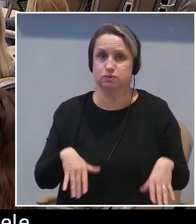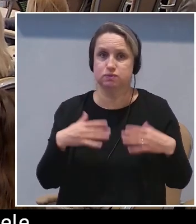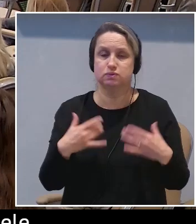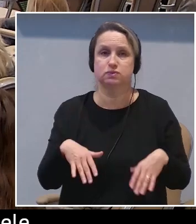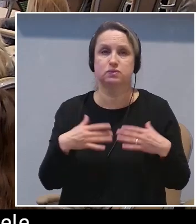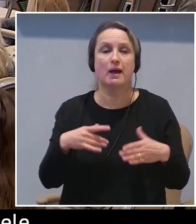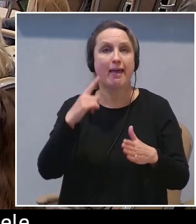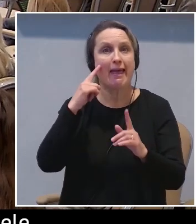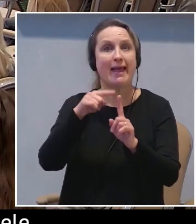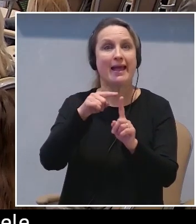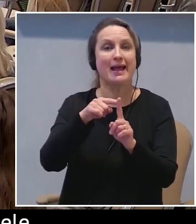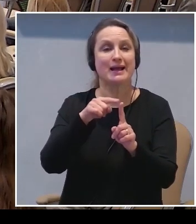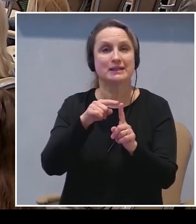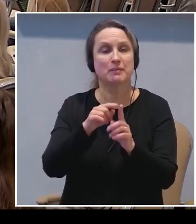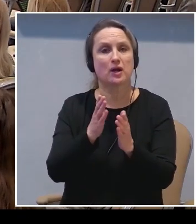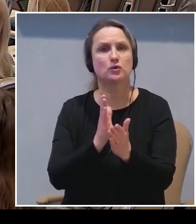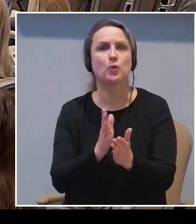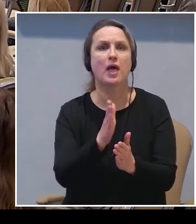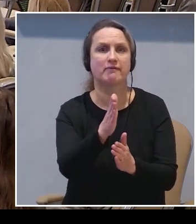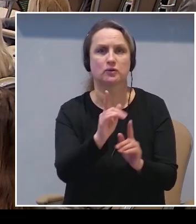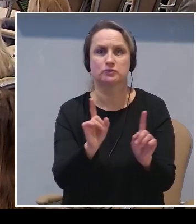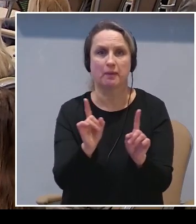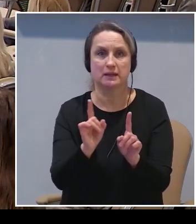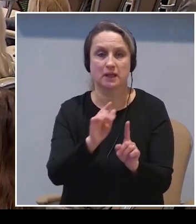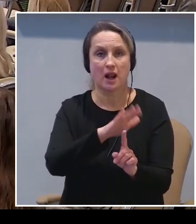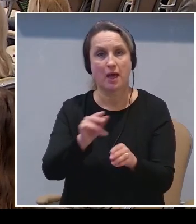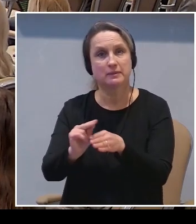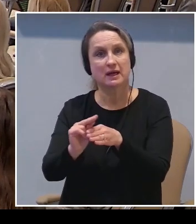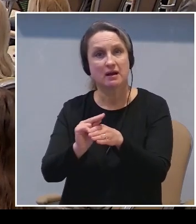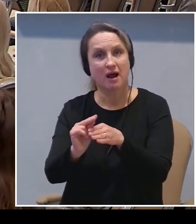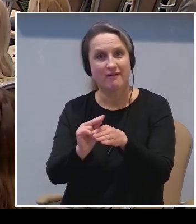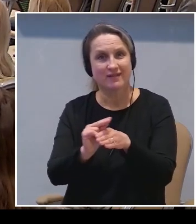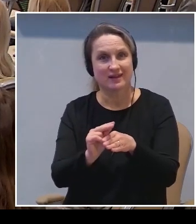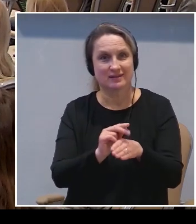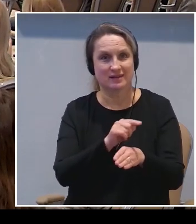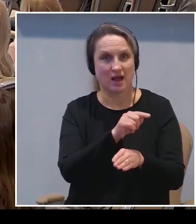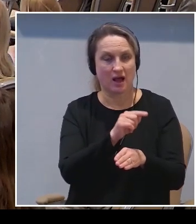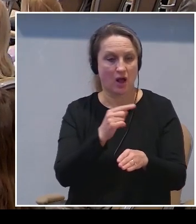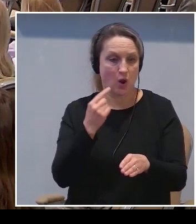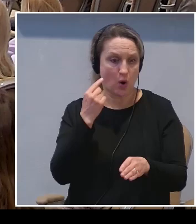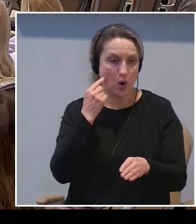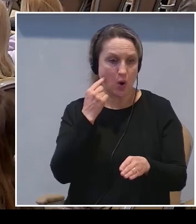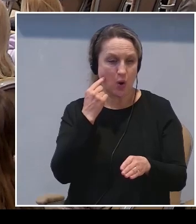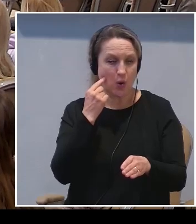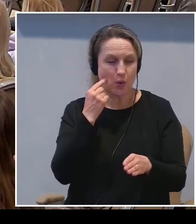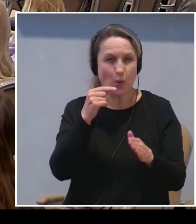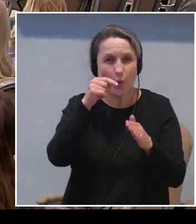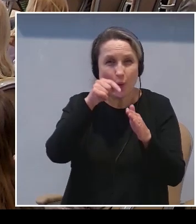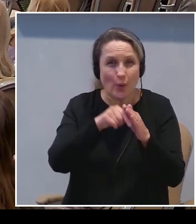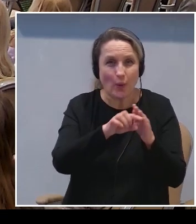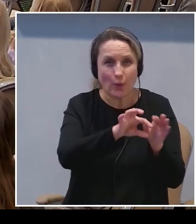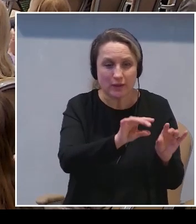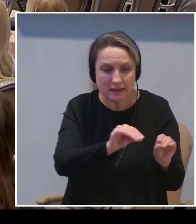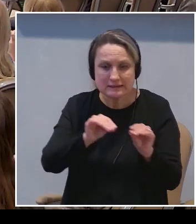going to make all of that tulevikus clear. ravida This is where we want to lapsi, end, ilma et in a peaksime world where the neile treatment is luuõdi safe siirdama. for all diseases